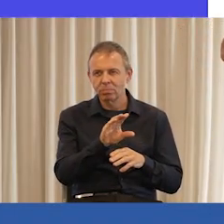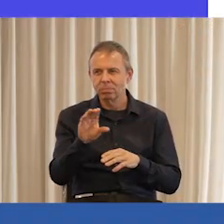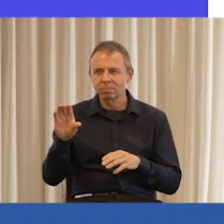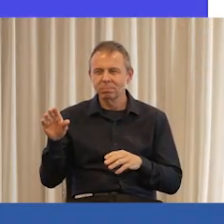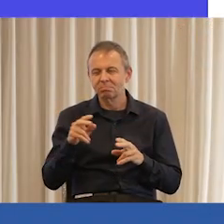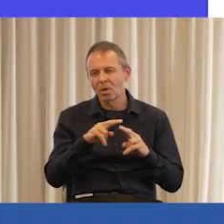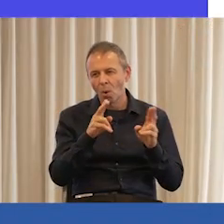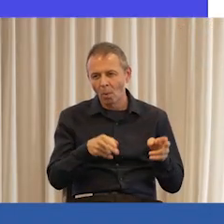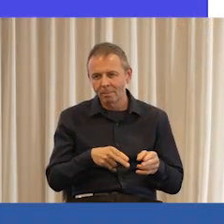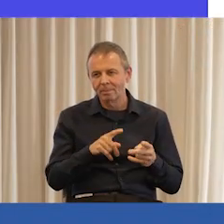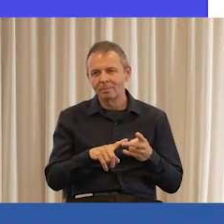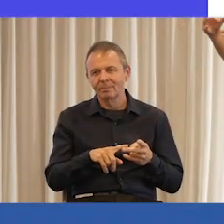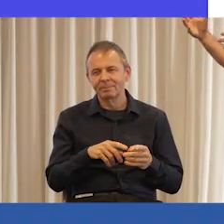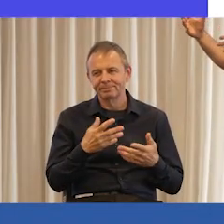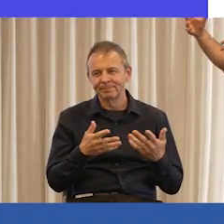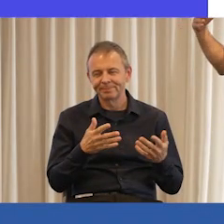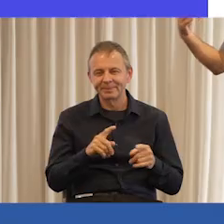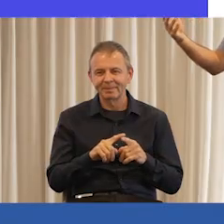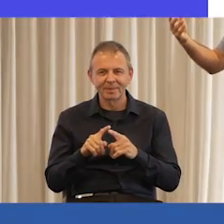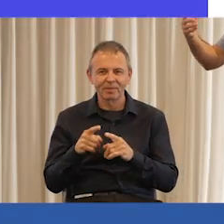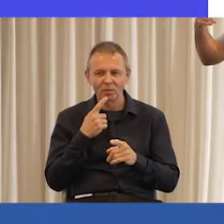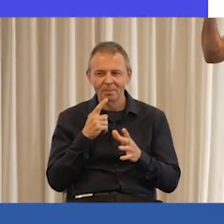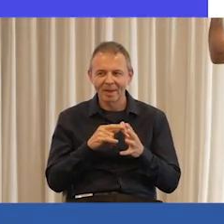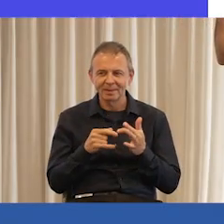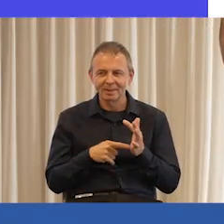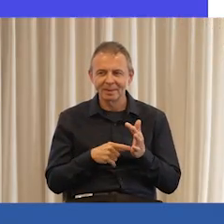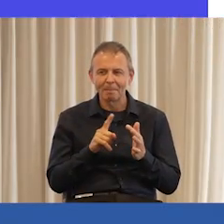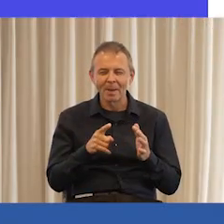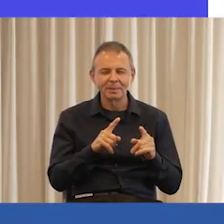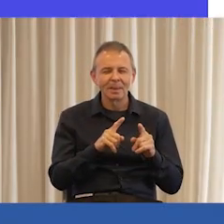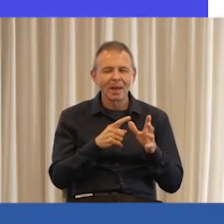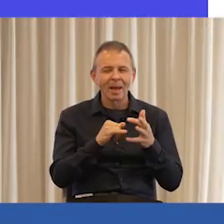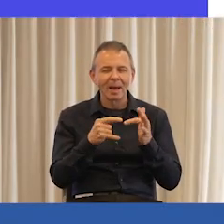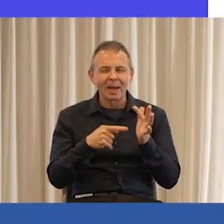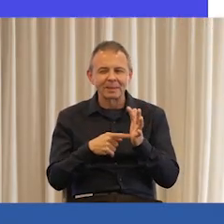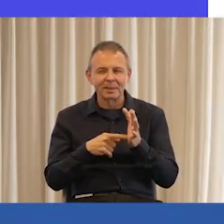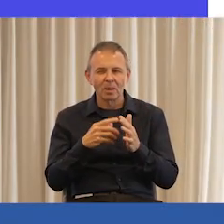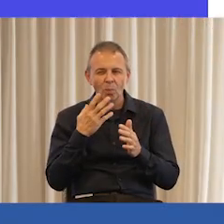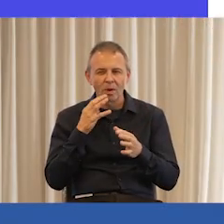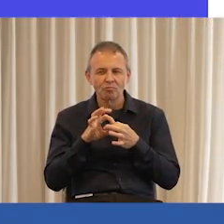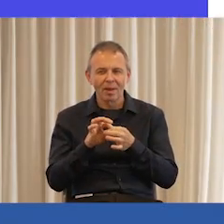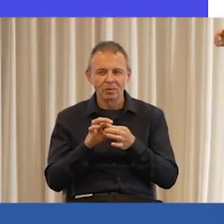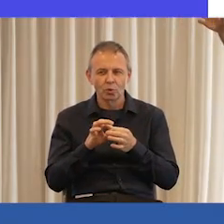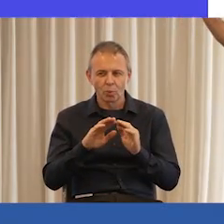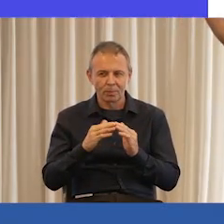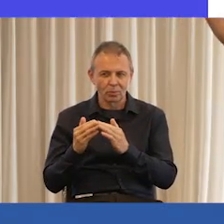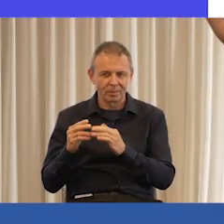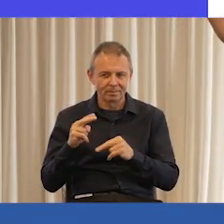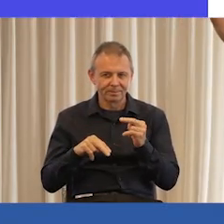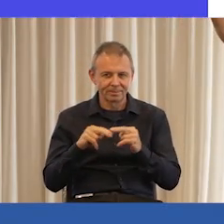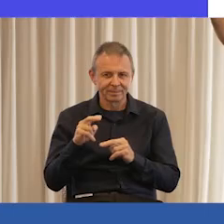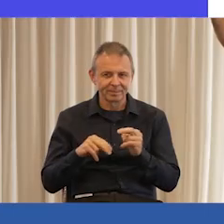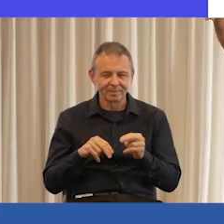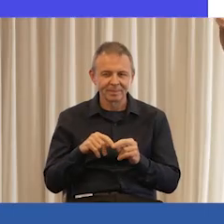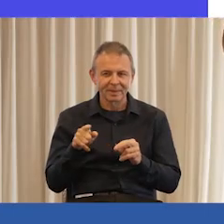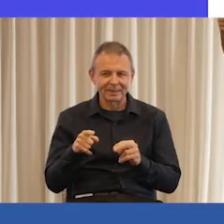think about assets in asset-based community development, a lot of times that starts at an individual level. So, you know, we